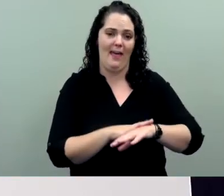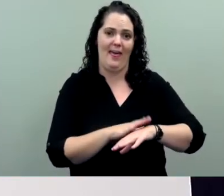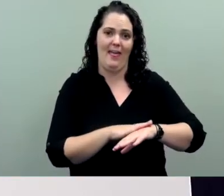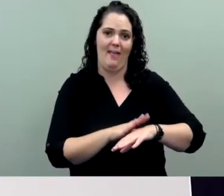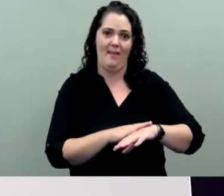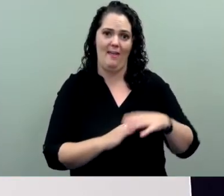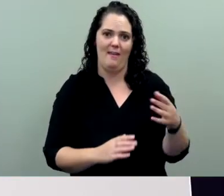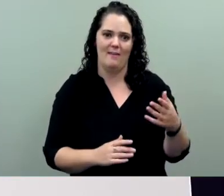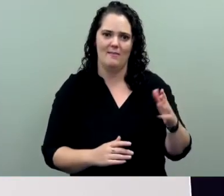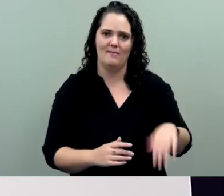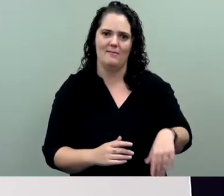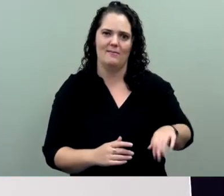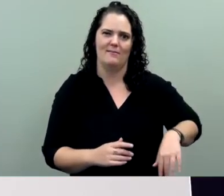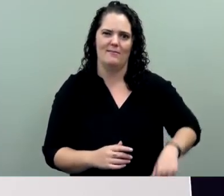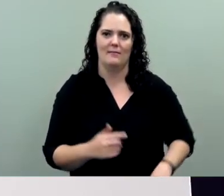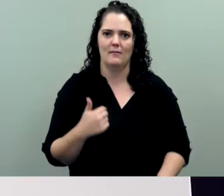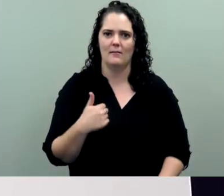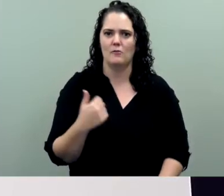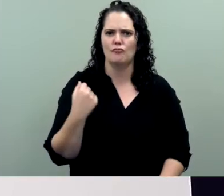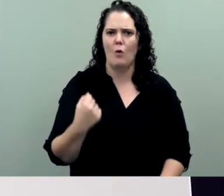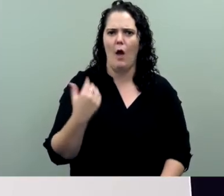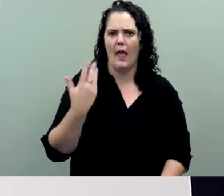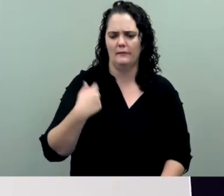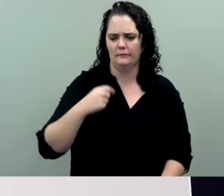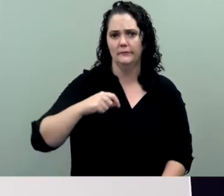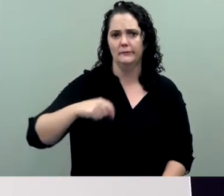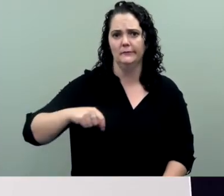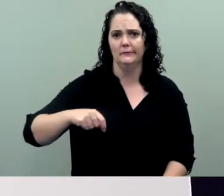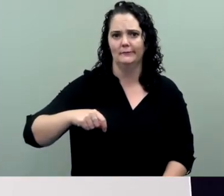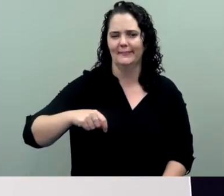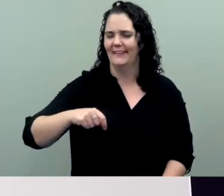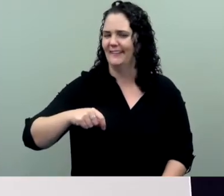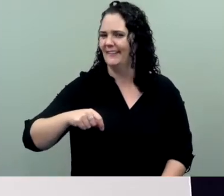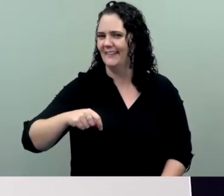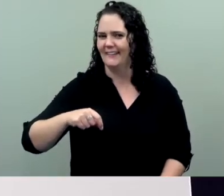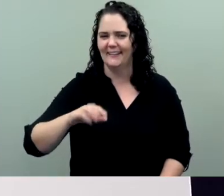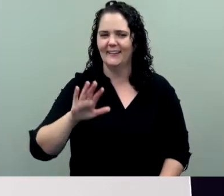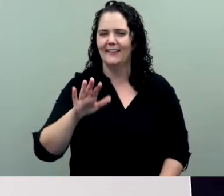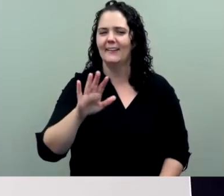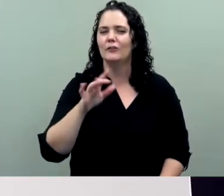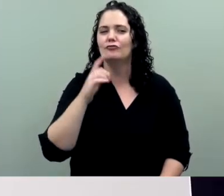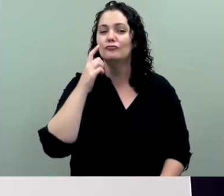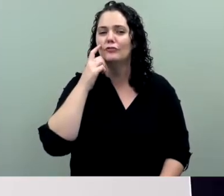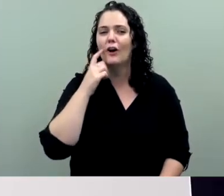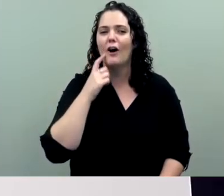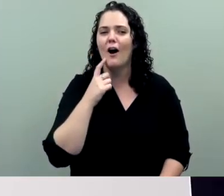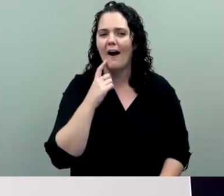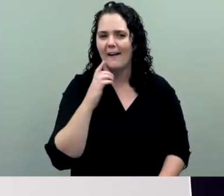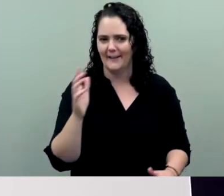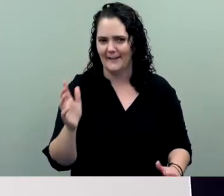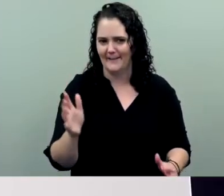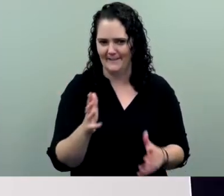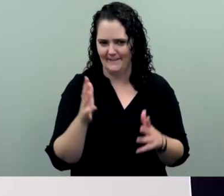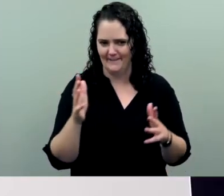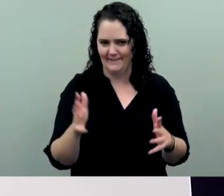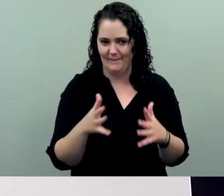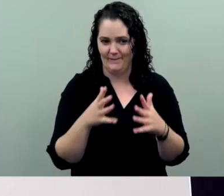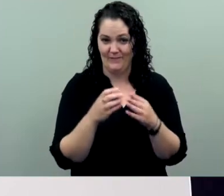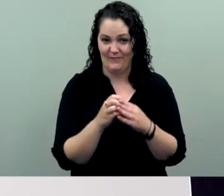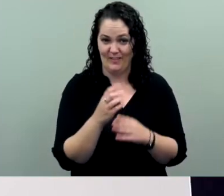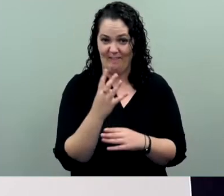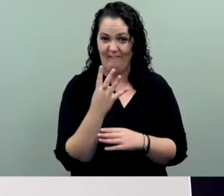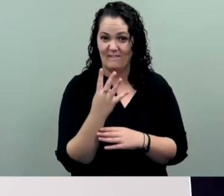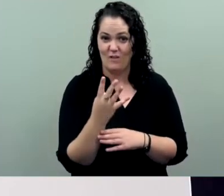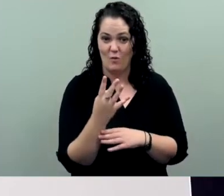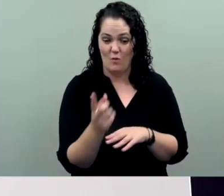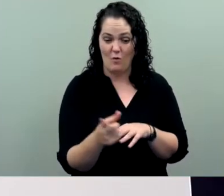and get to the point where you're only drawing with your dominant index finger. What I would like you to try for this is drawing with all four at